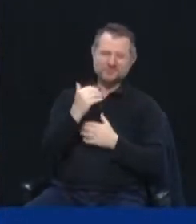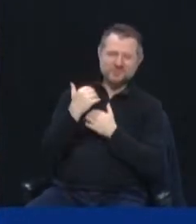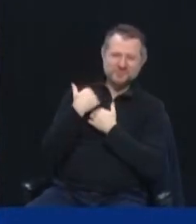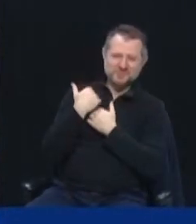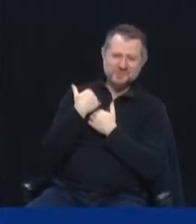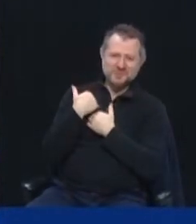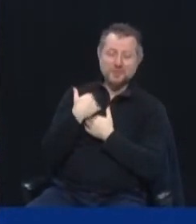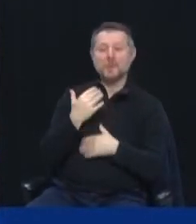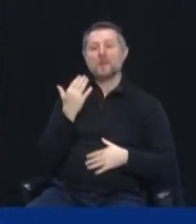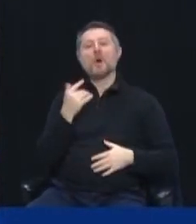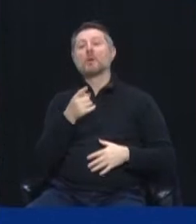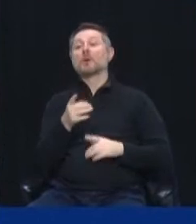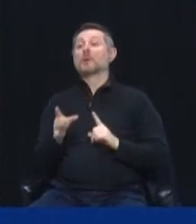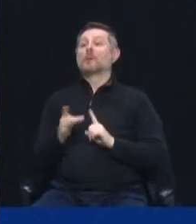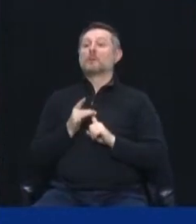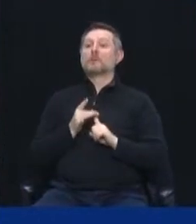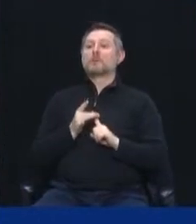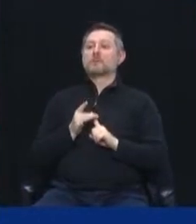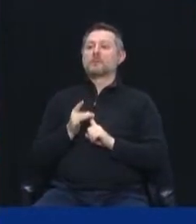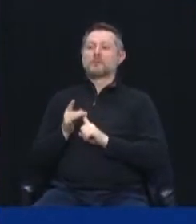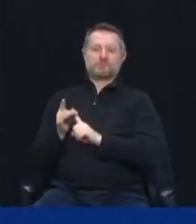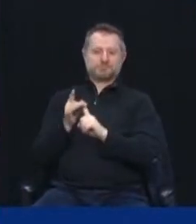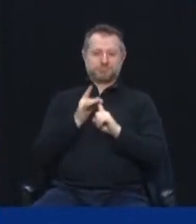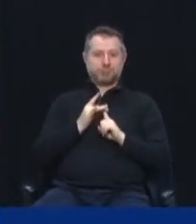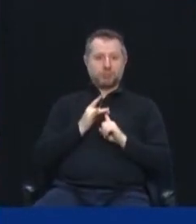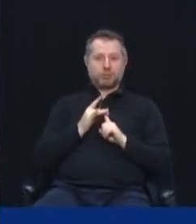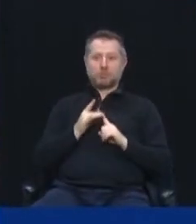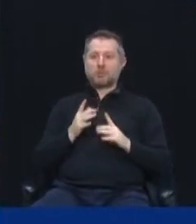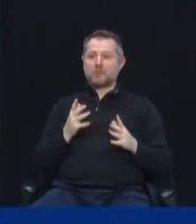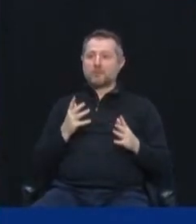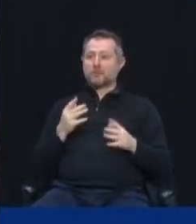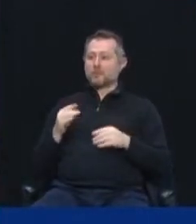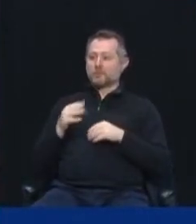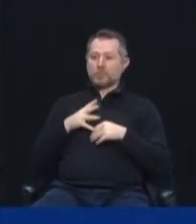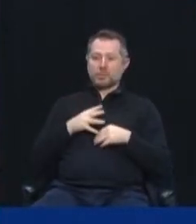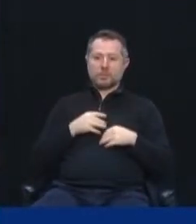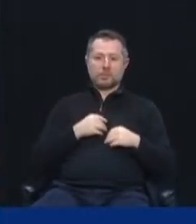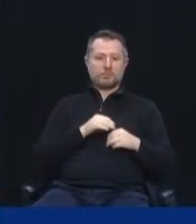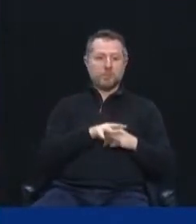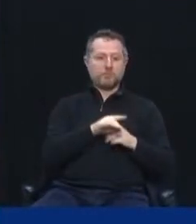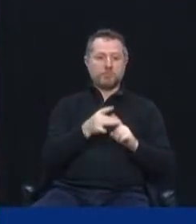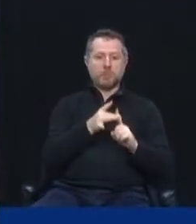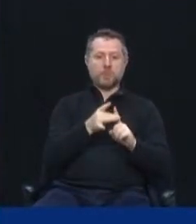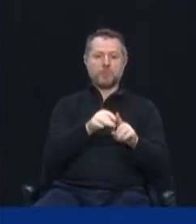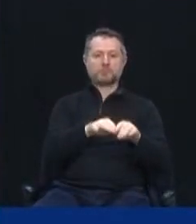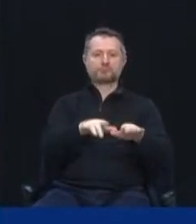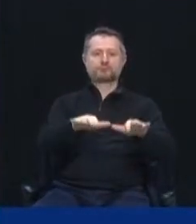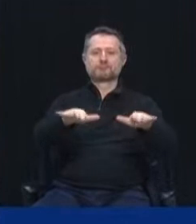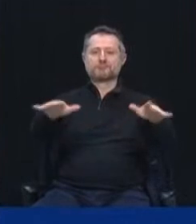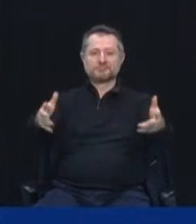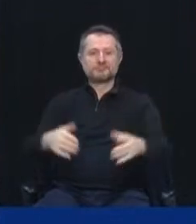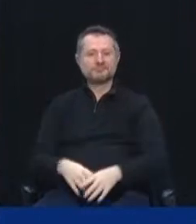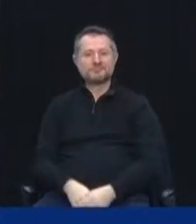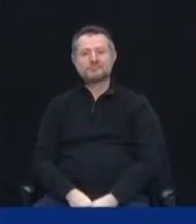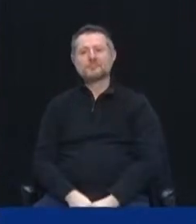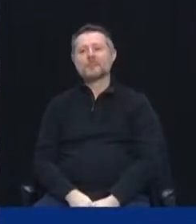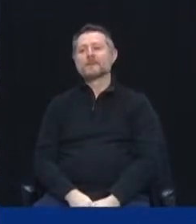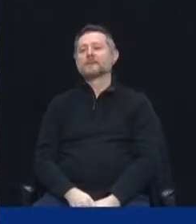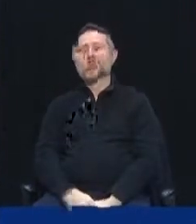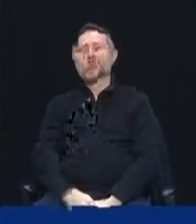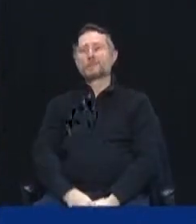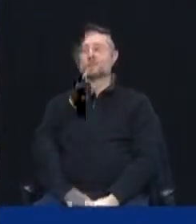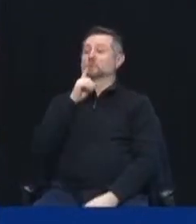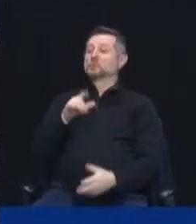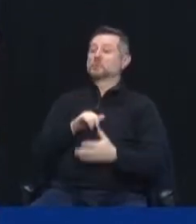me, and then I contact other people. And we are not living on a desert island. It's called New York